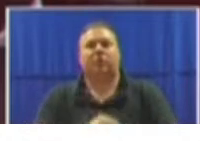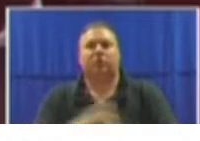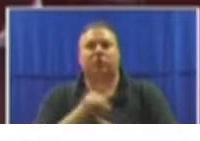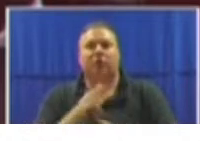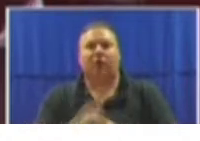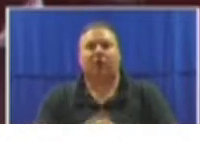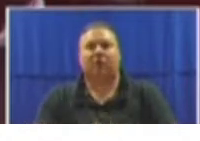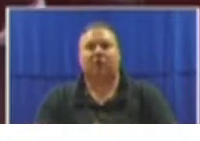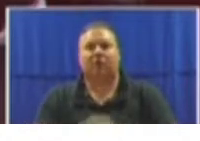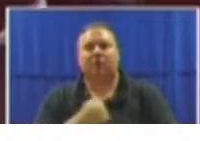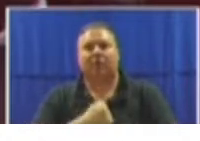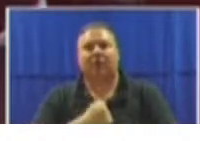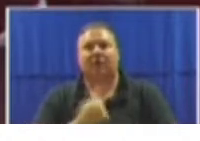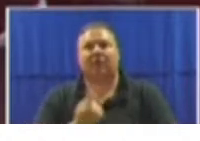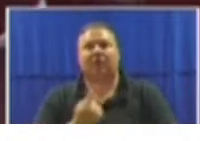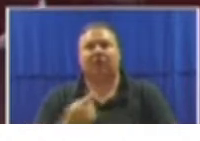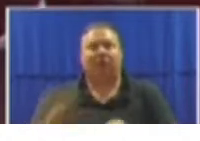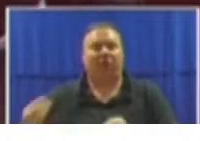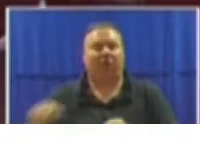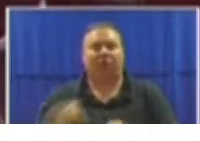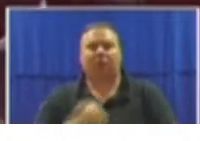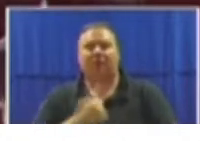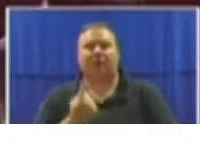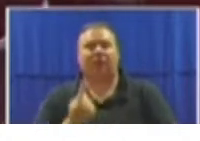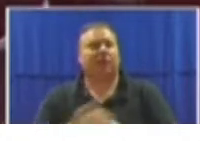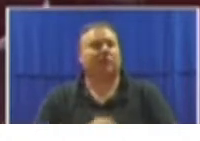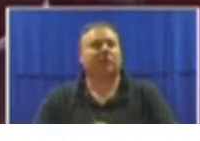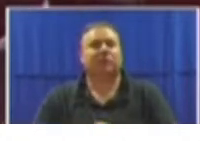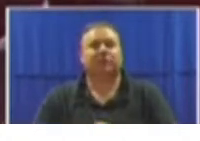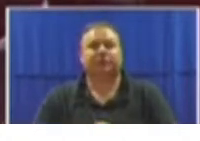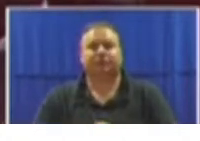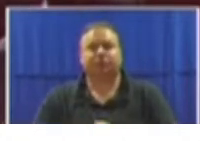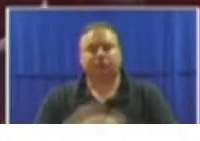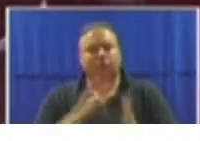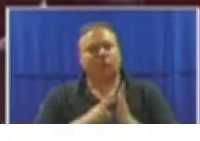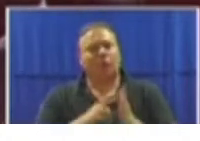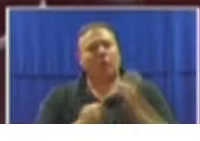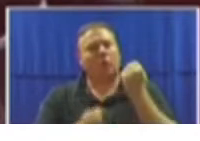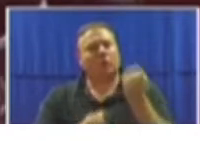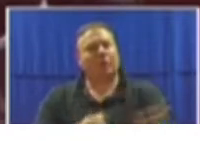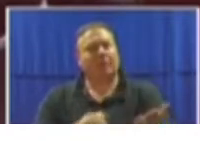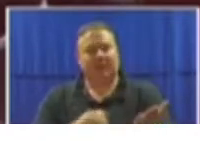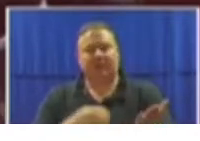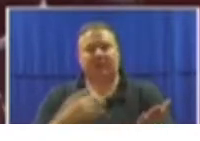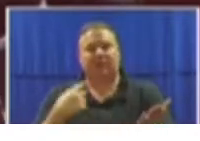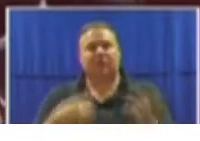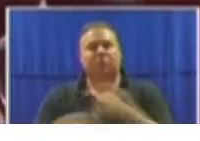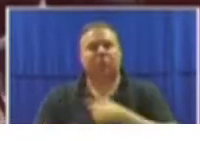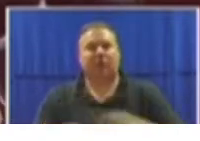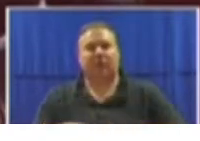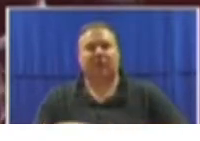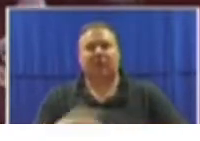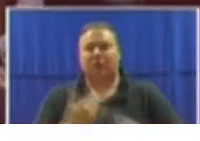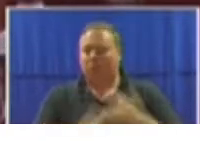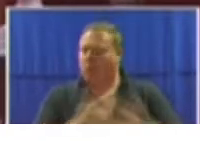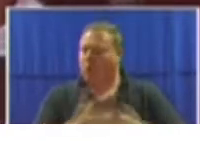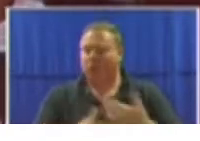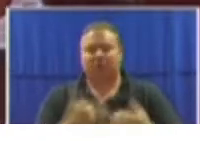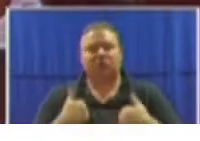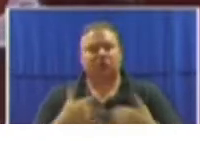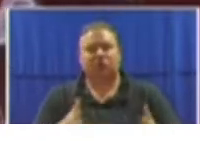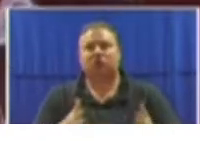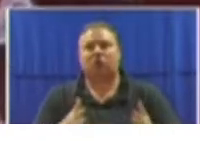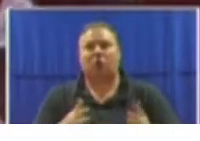Myself. Honorable members. The report has been submitted to the President and the processing has already begun by